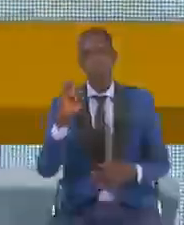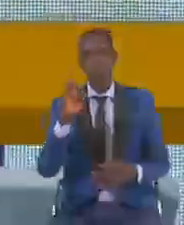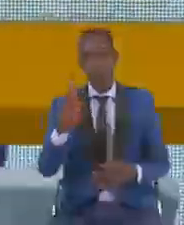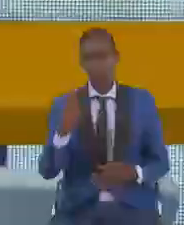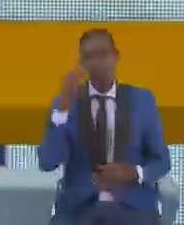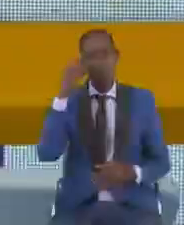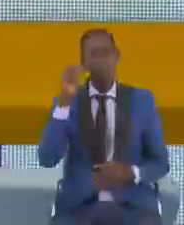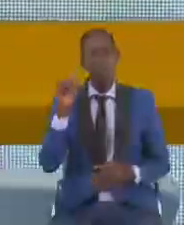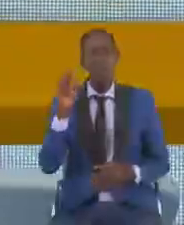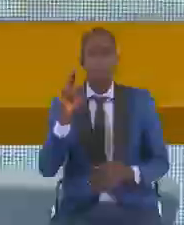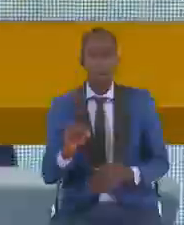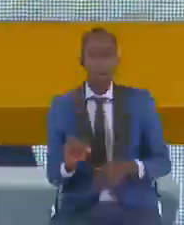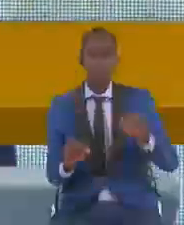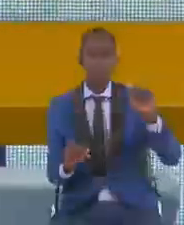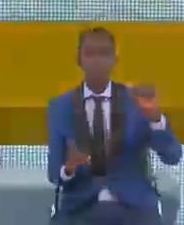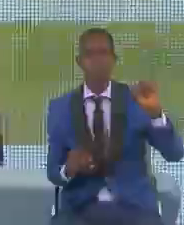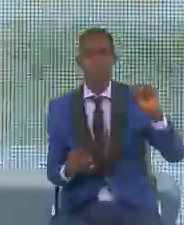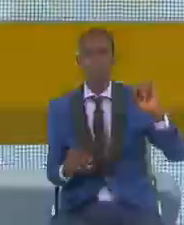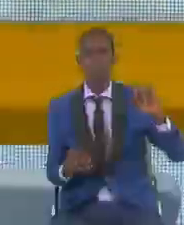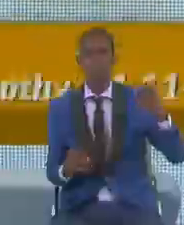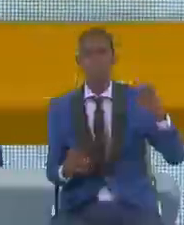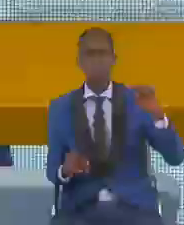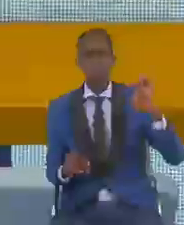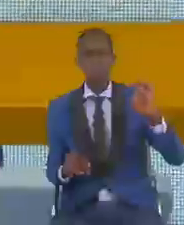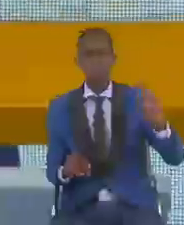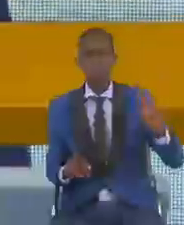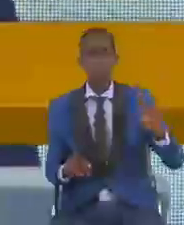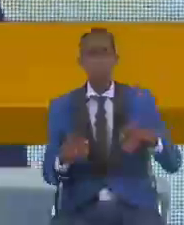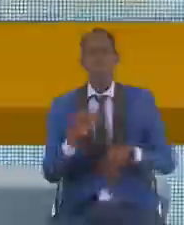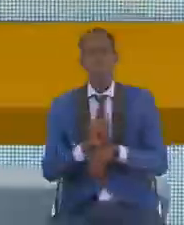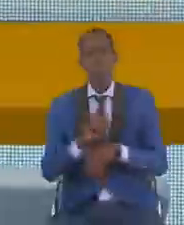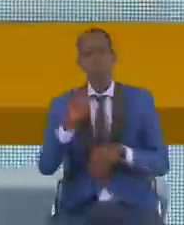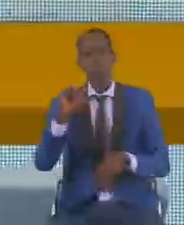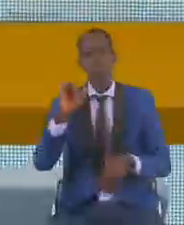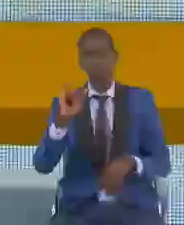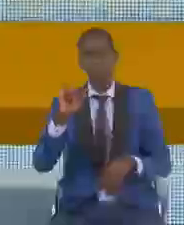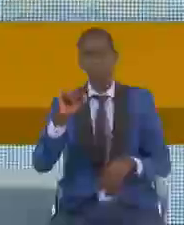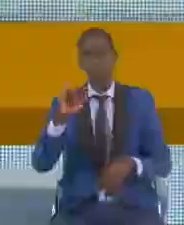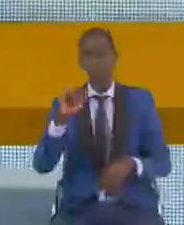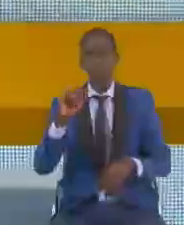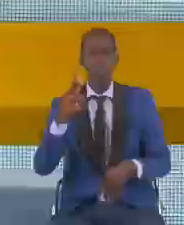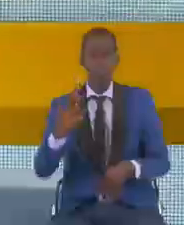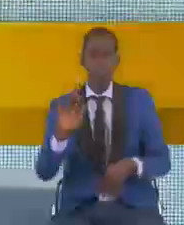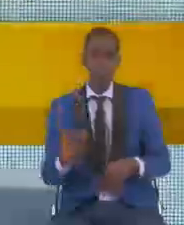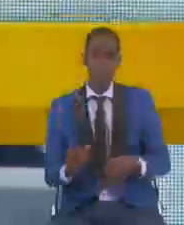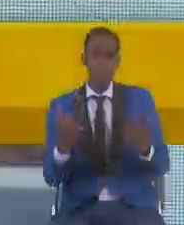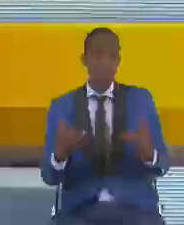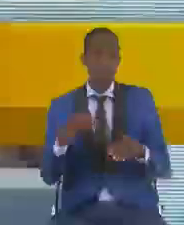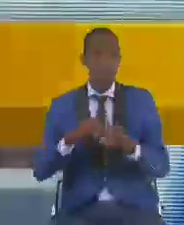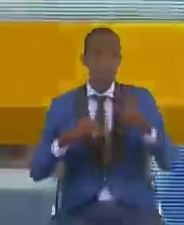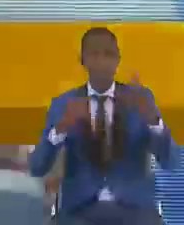chapter 1, reading from verse 1. It says in verse 1, Paul,